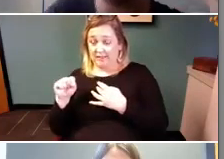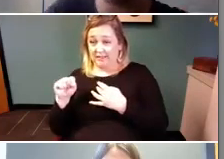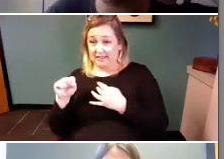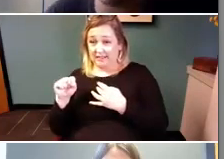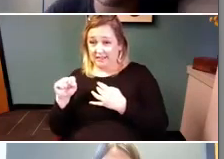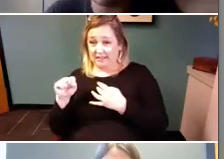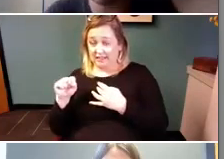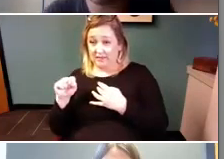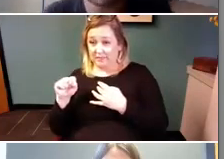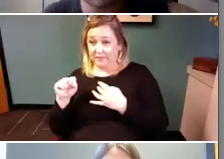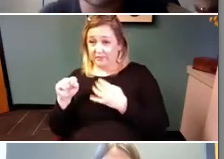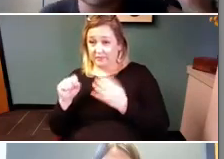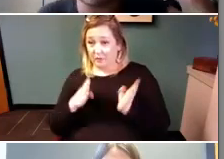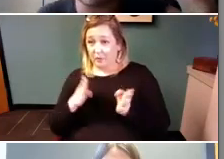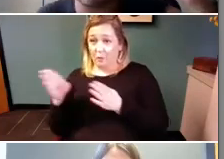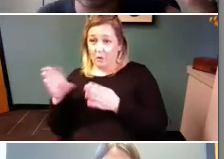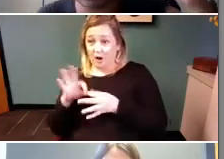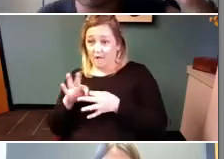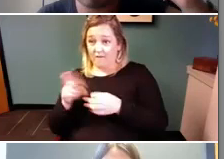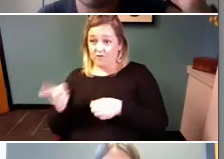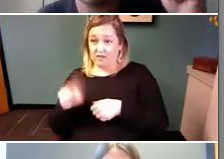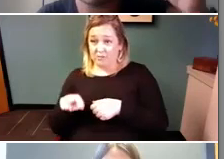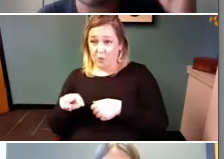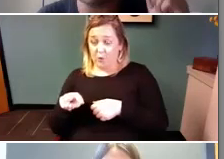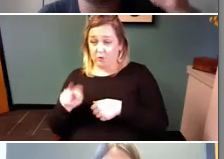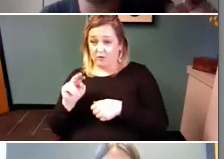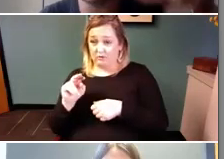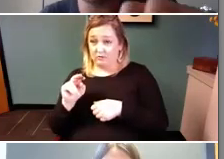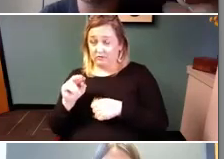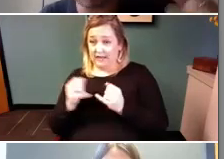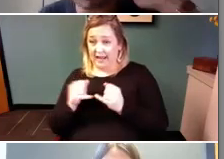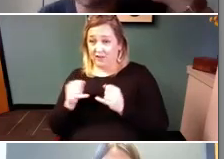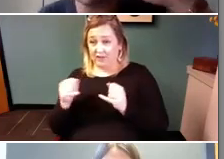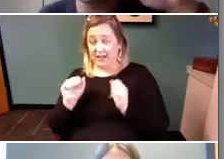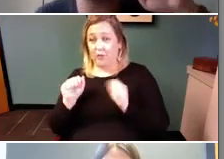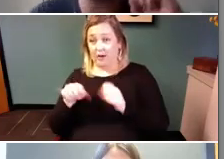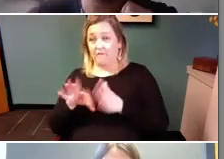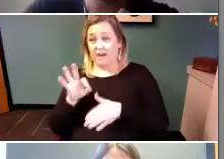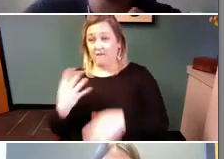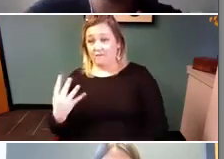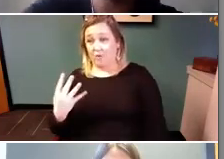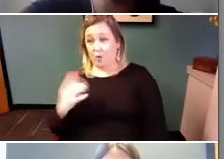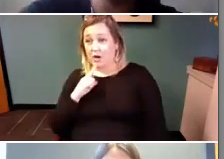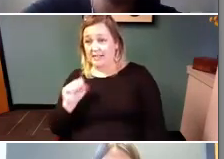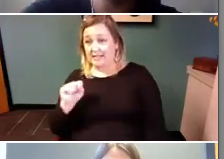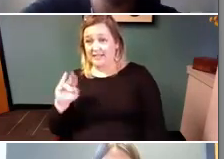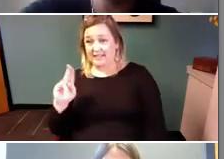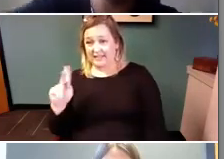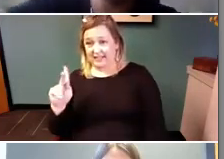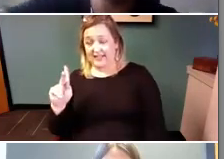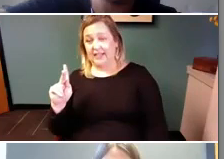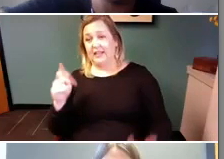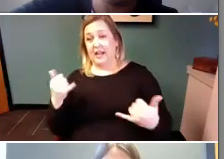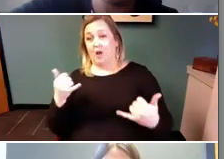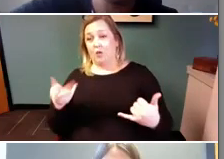we can finally figure out that 4 is a sink node. And now we just need to pop out in the reverse order of the original graph